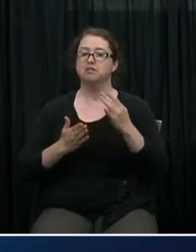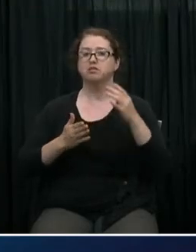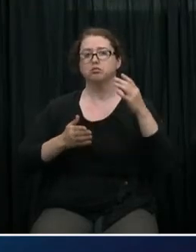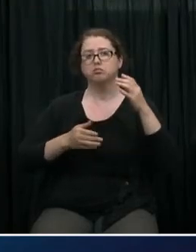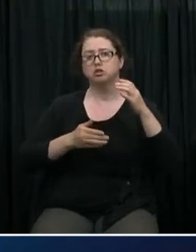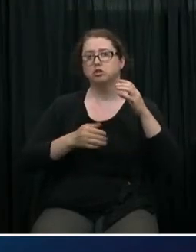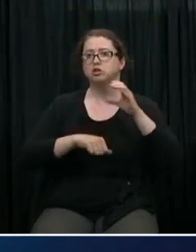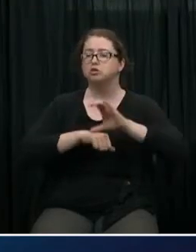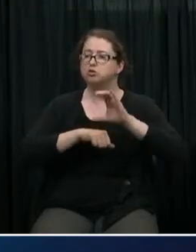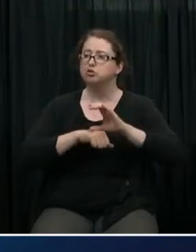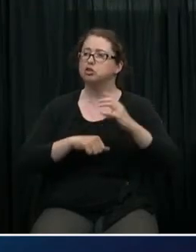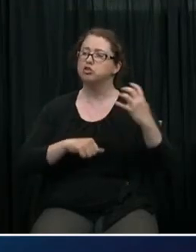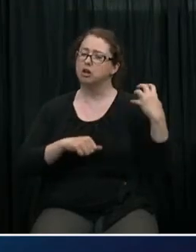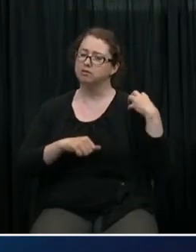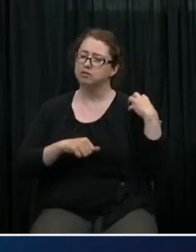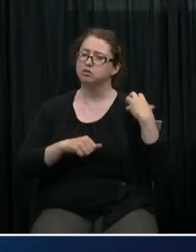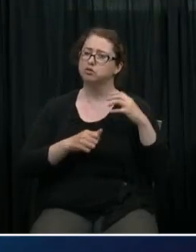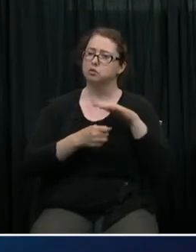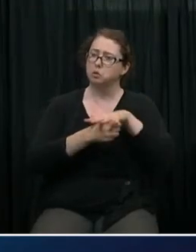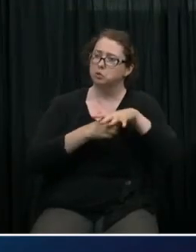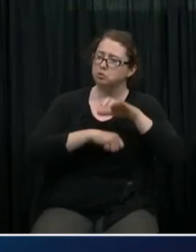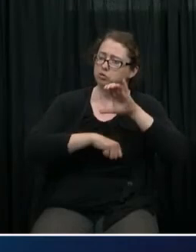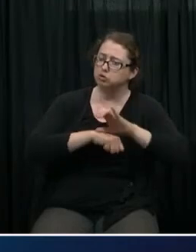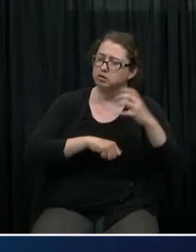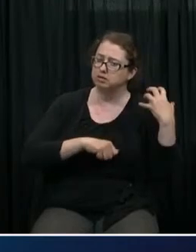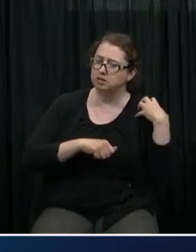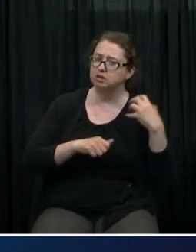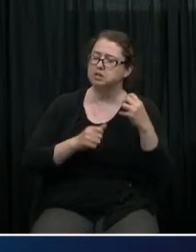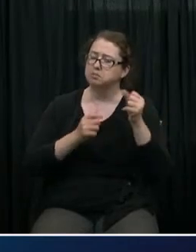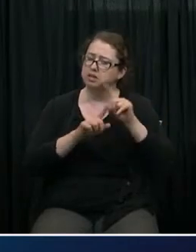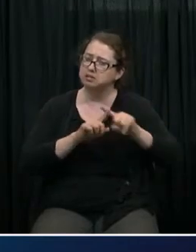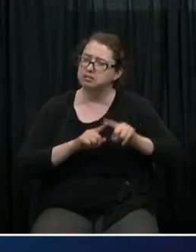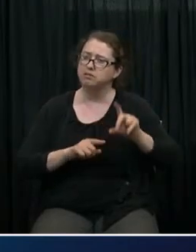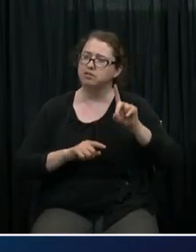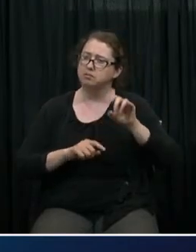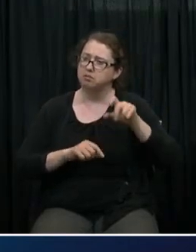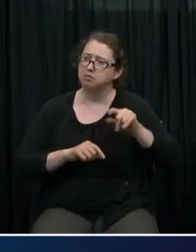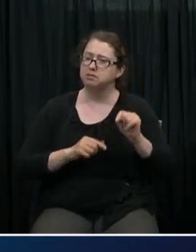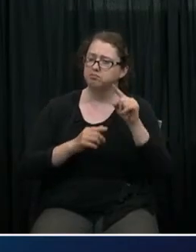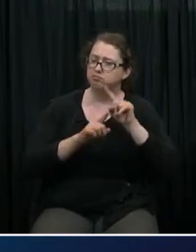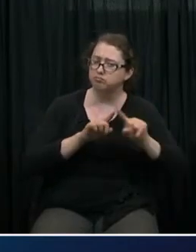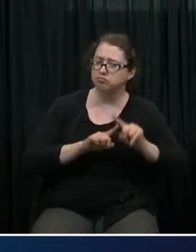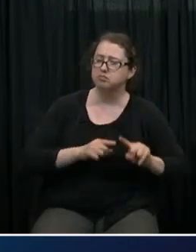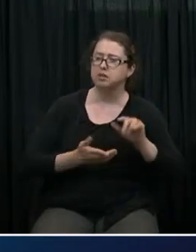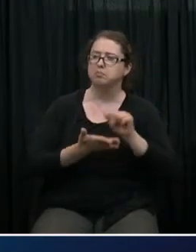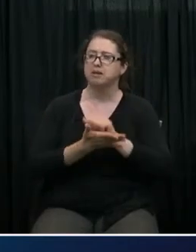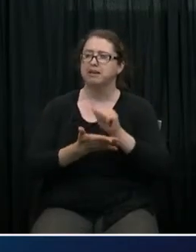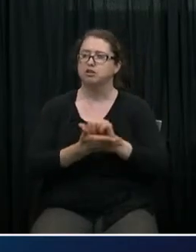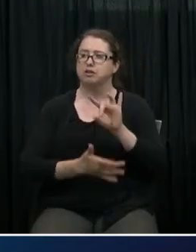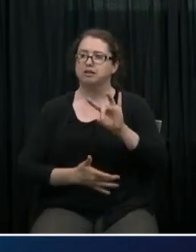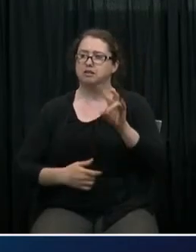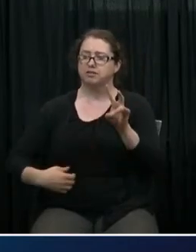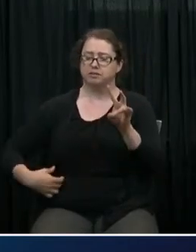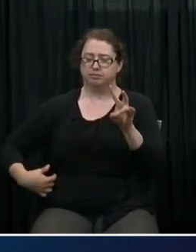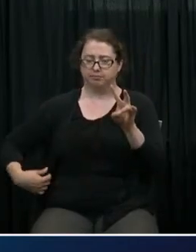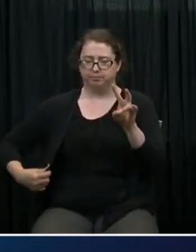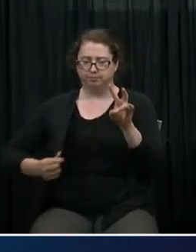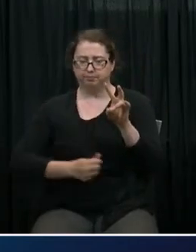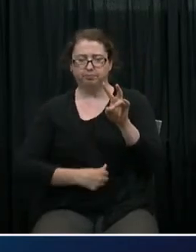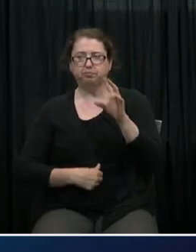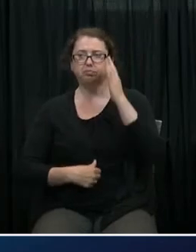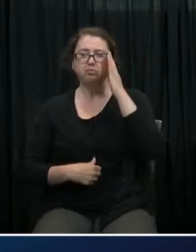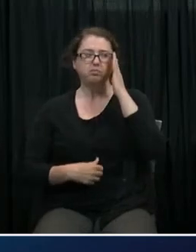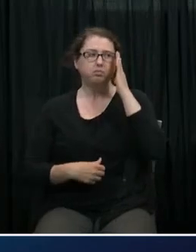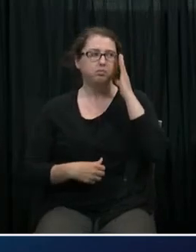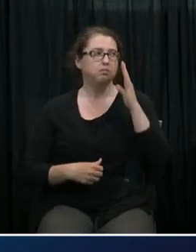local church officers and organizations, following departments and other organizations on page 87. Well, Pastor